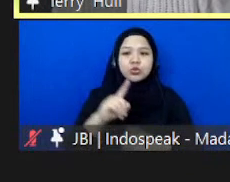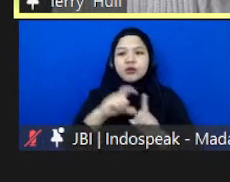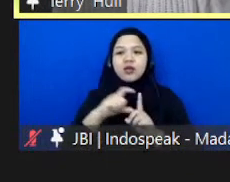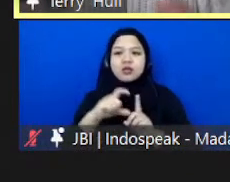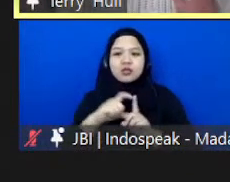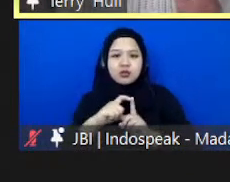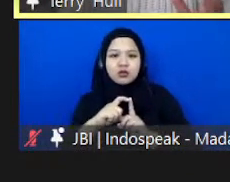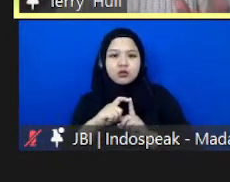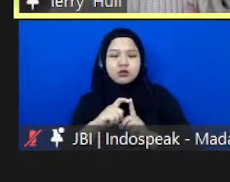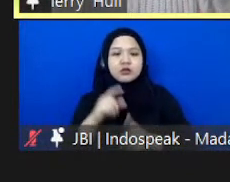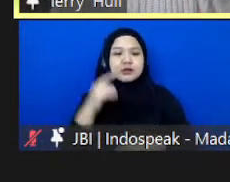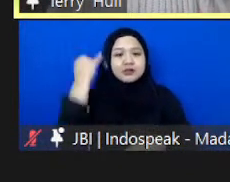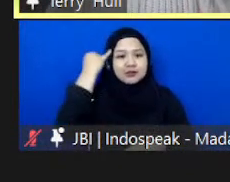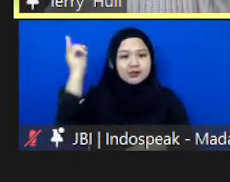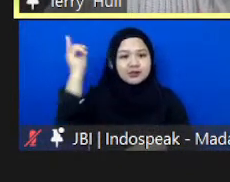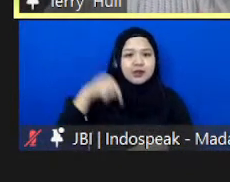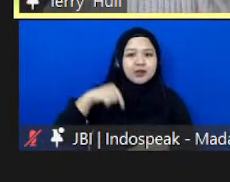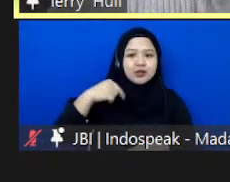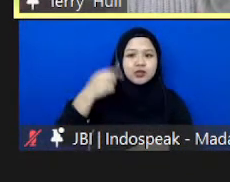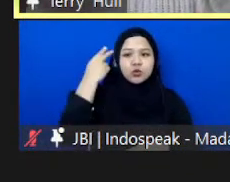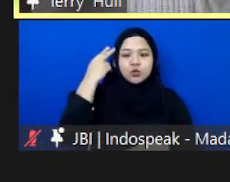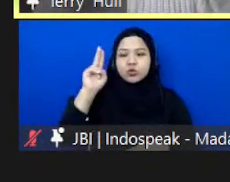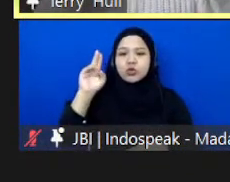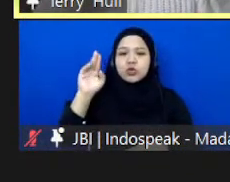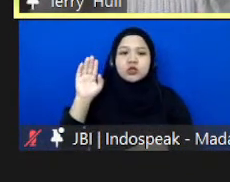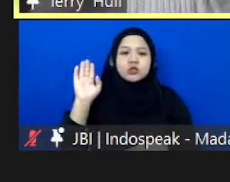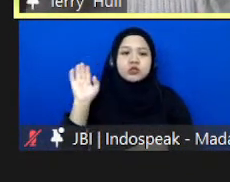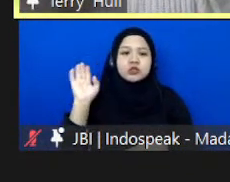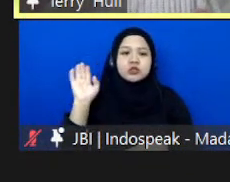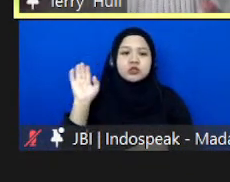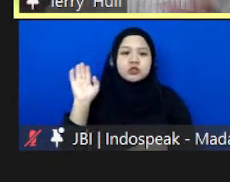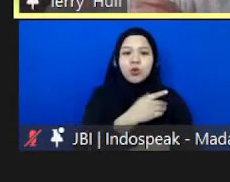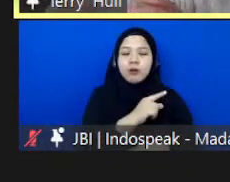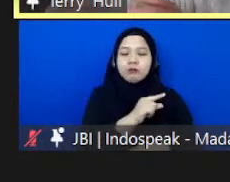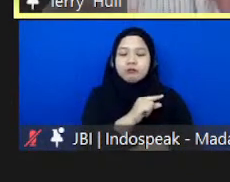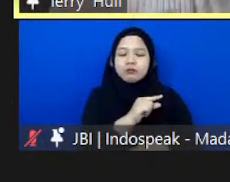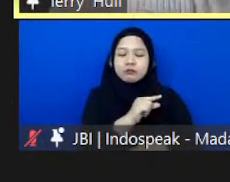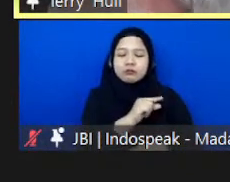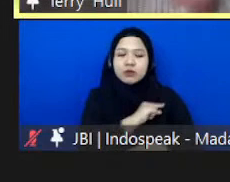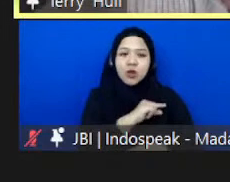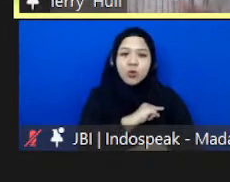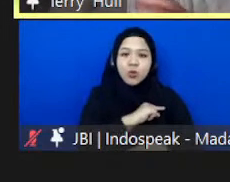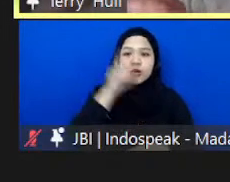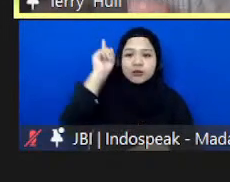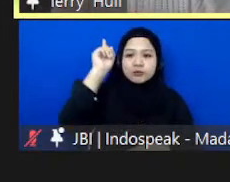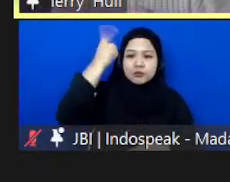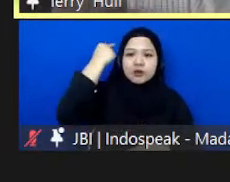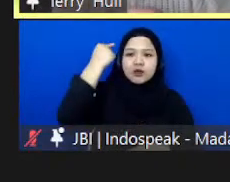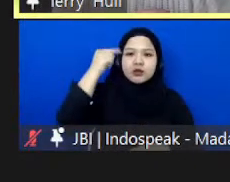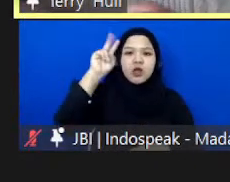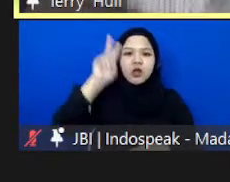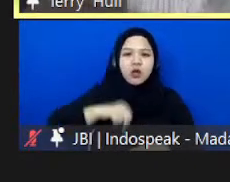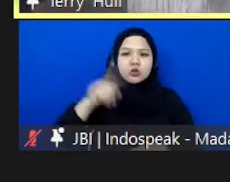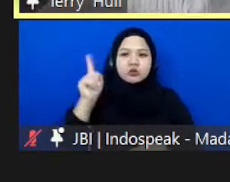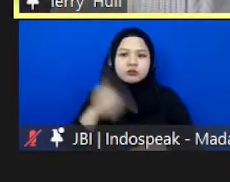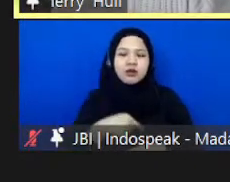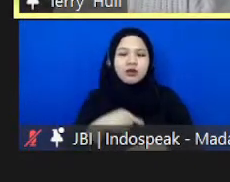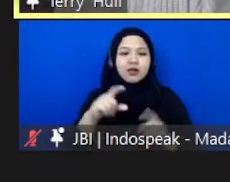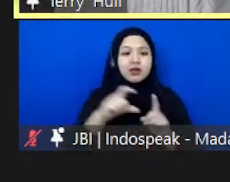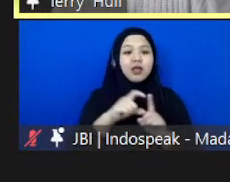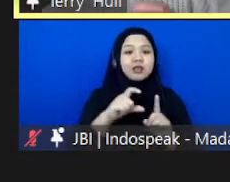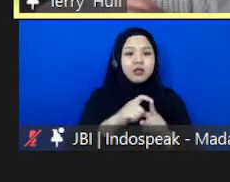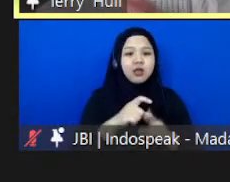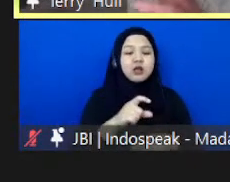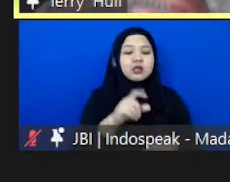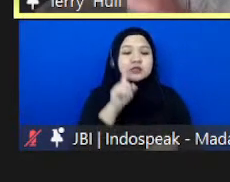that all government officials should be using the same data numbers in their